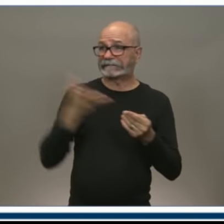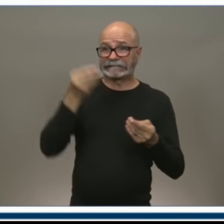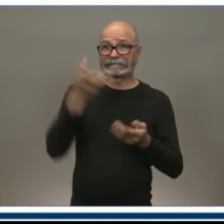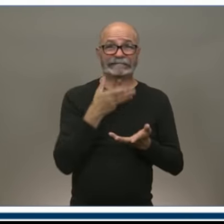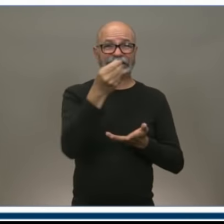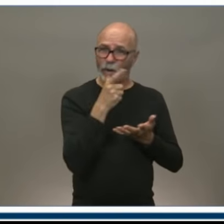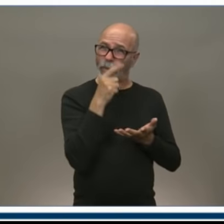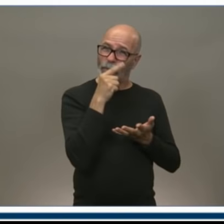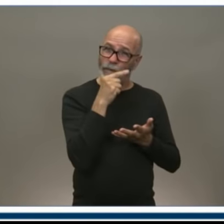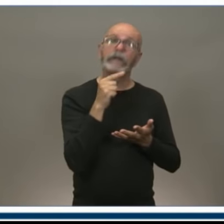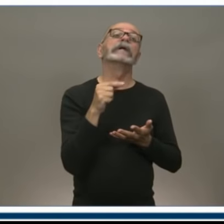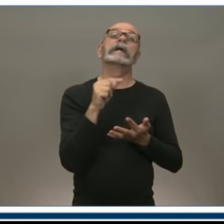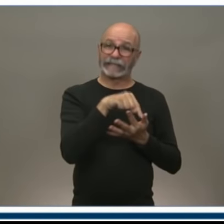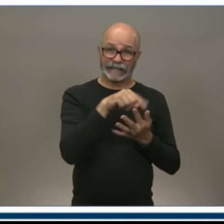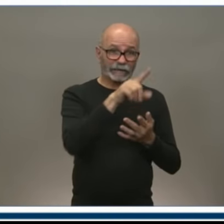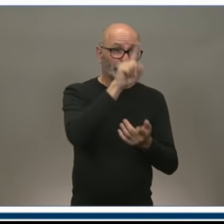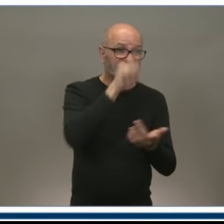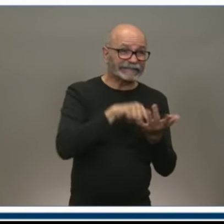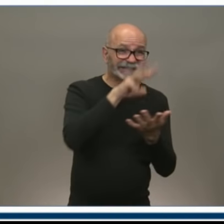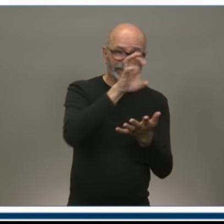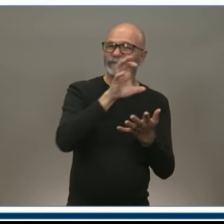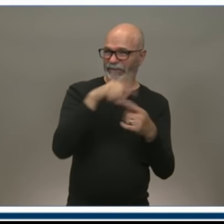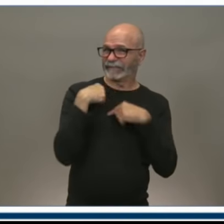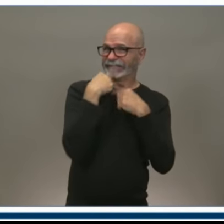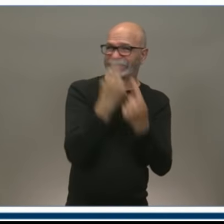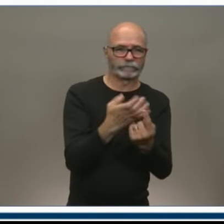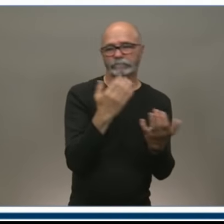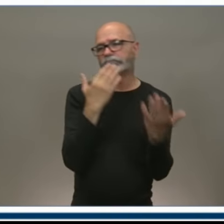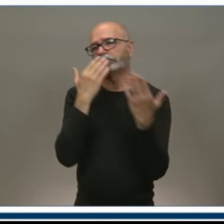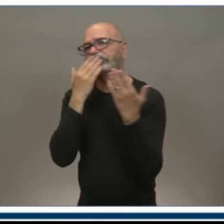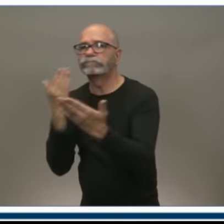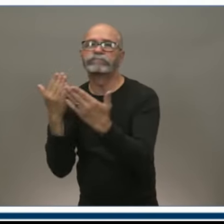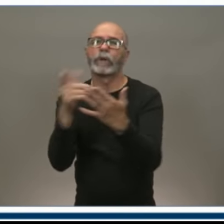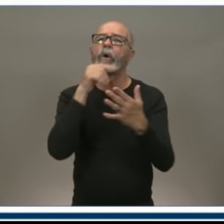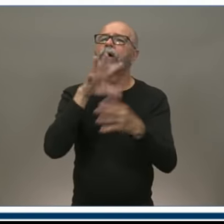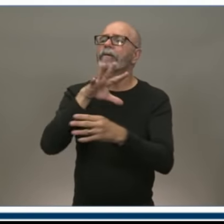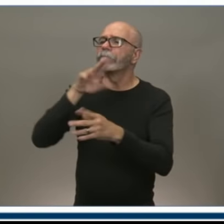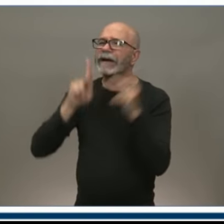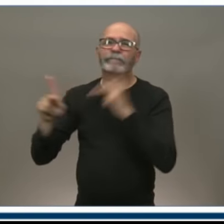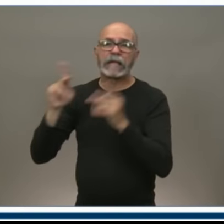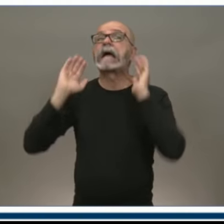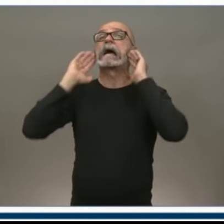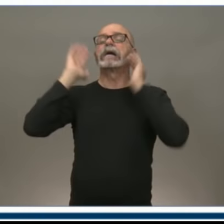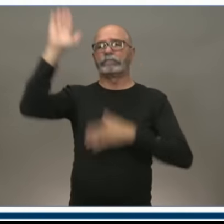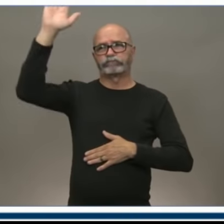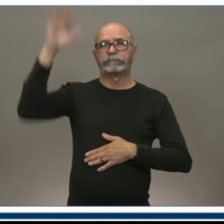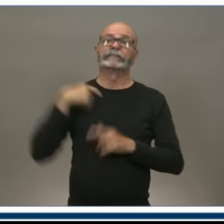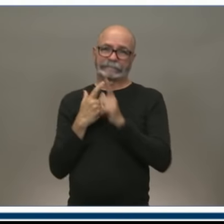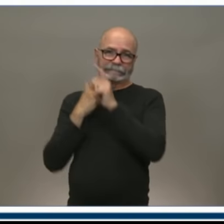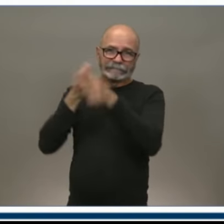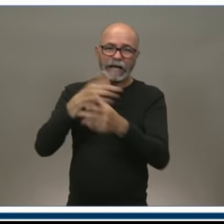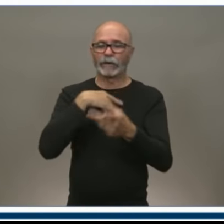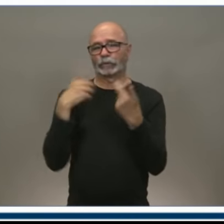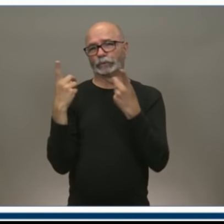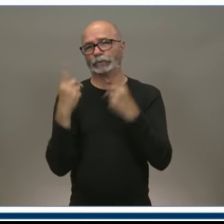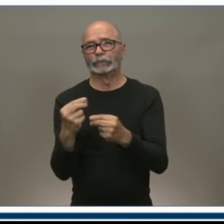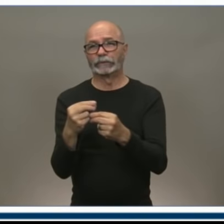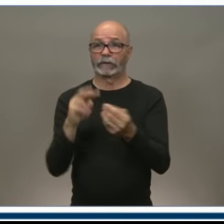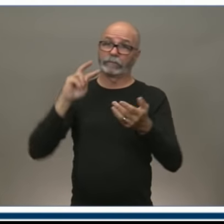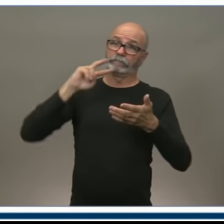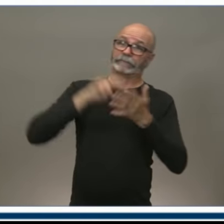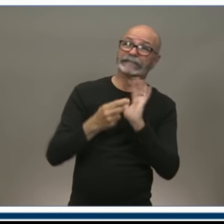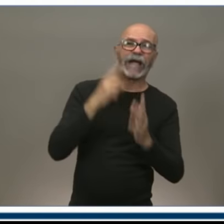tested shows. And I want to thank everybody who's come forward for testing. However, we're not out of the woods yet, and we